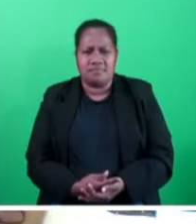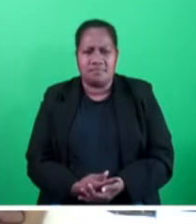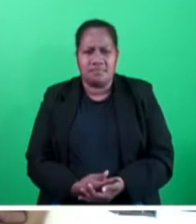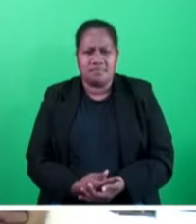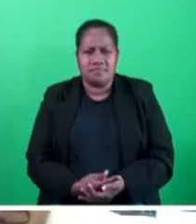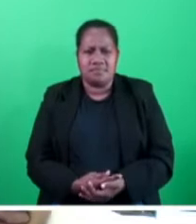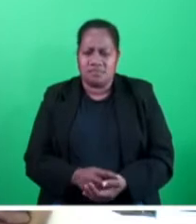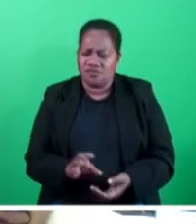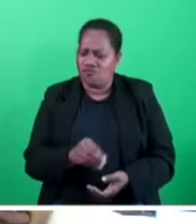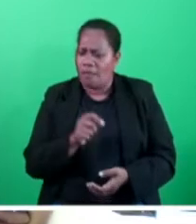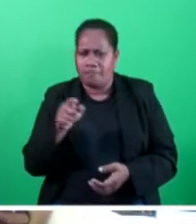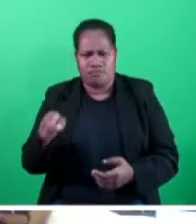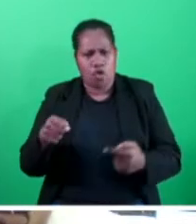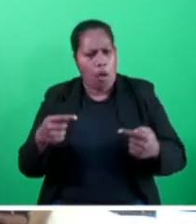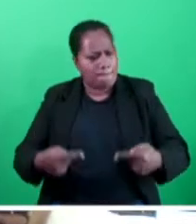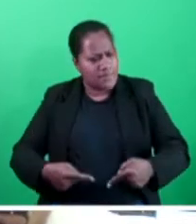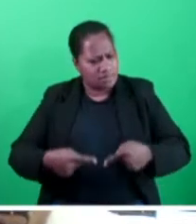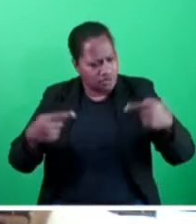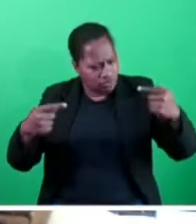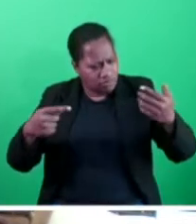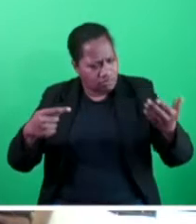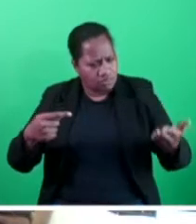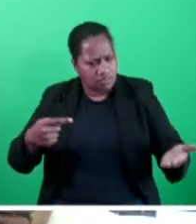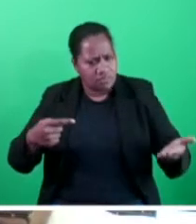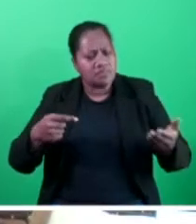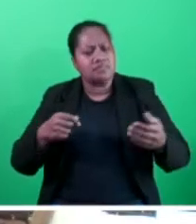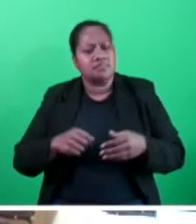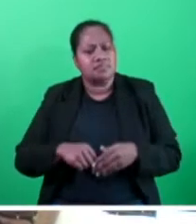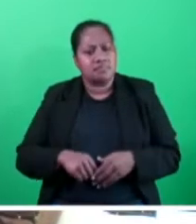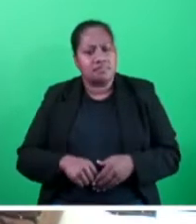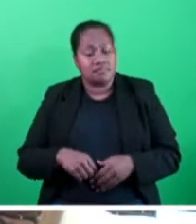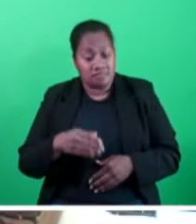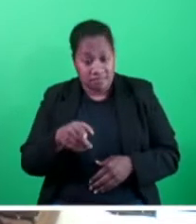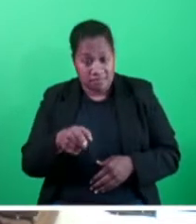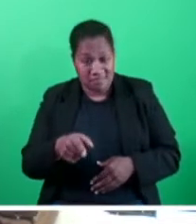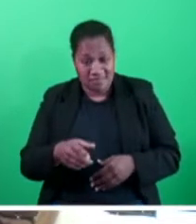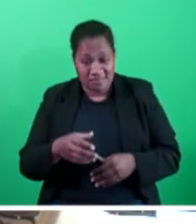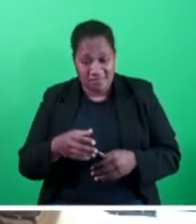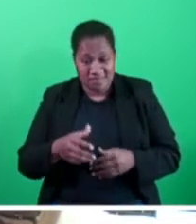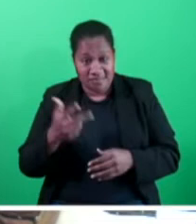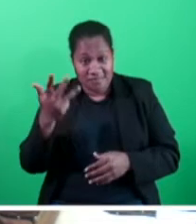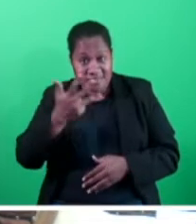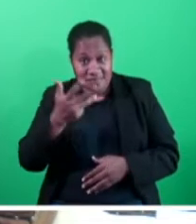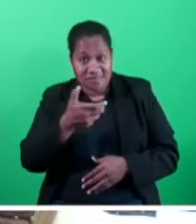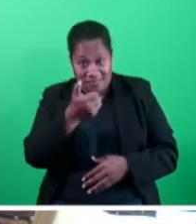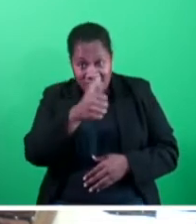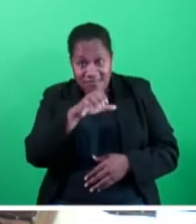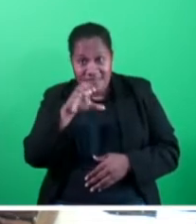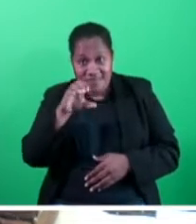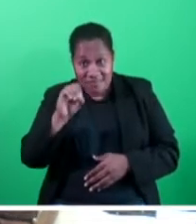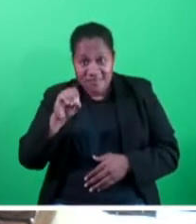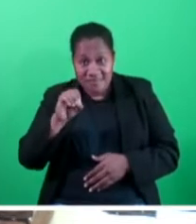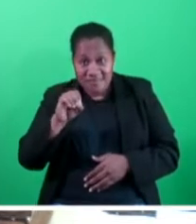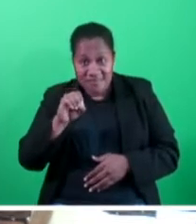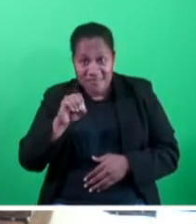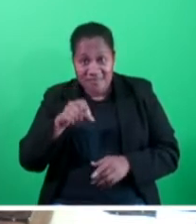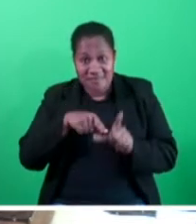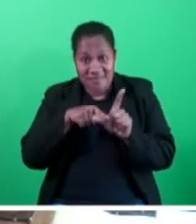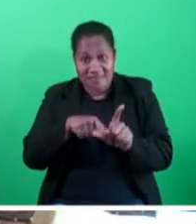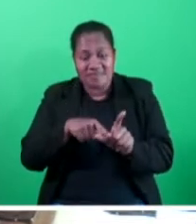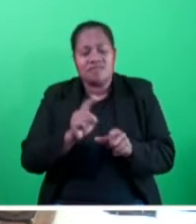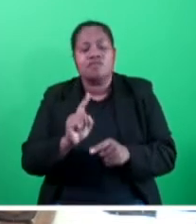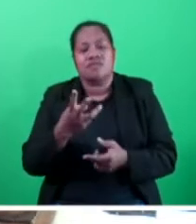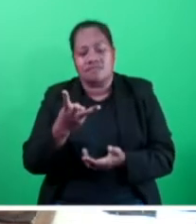the opposition. Mr. Speaker, during the 1960s, wages councils were